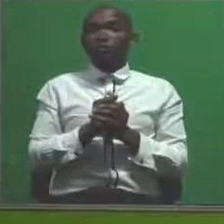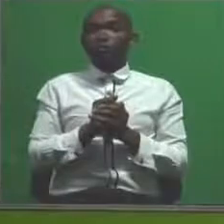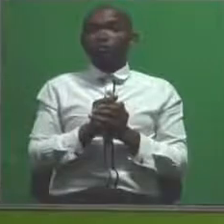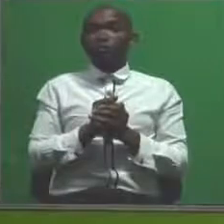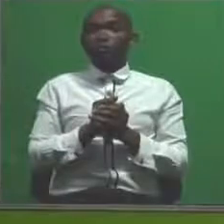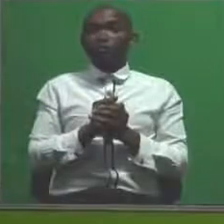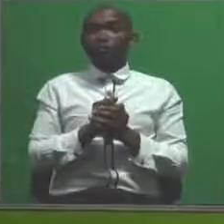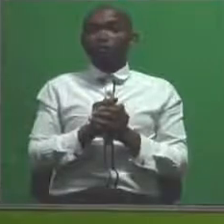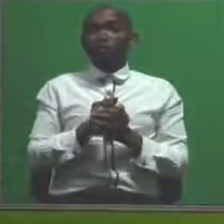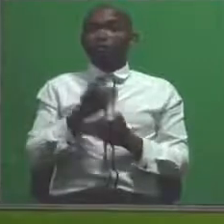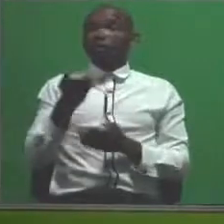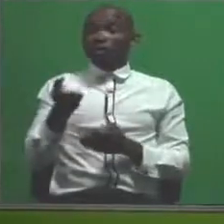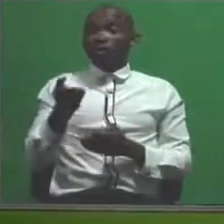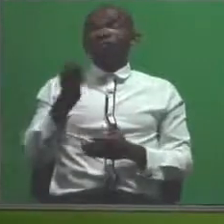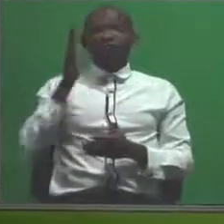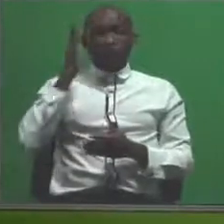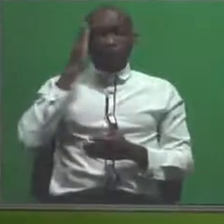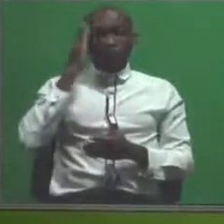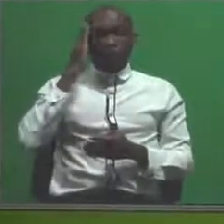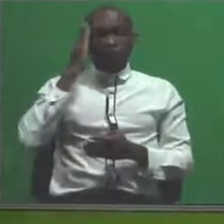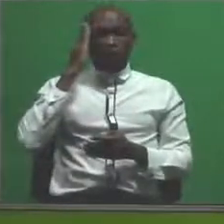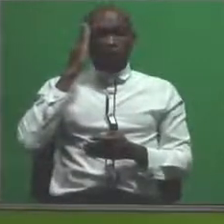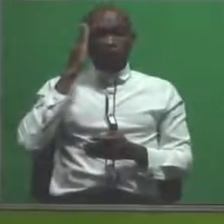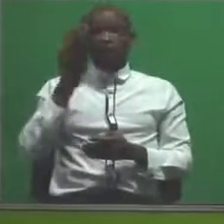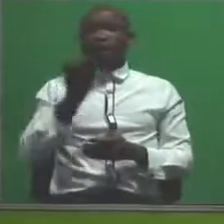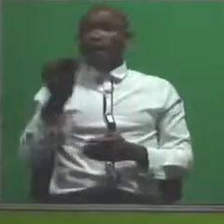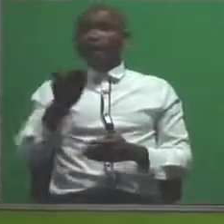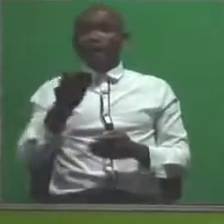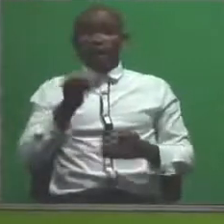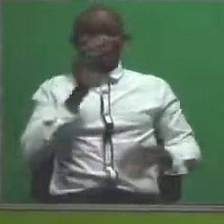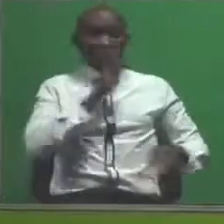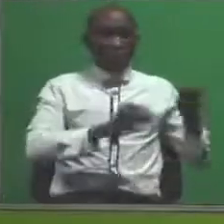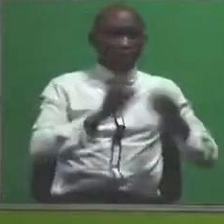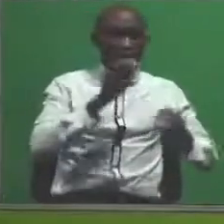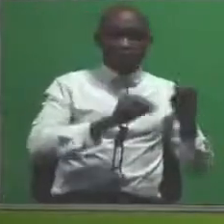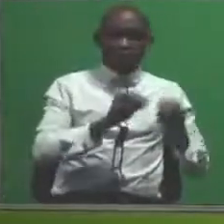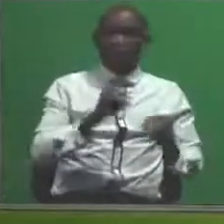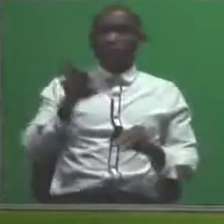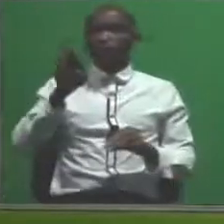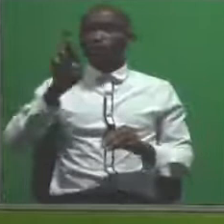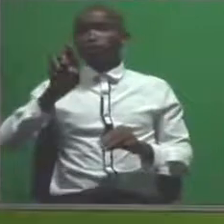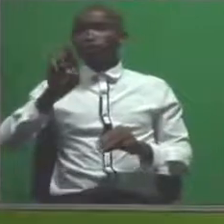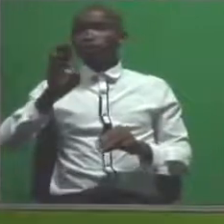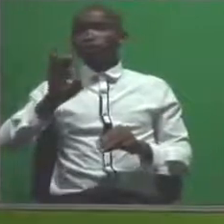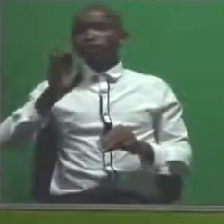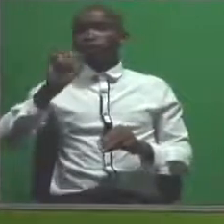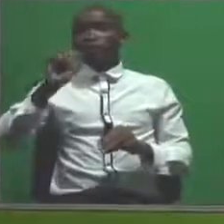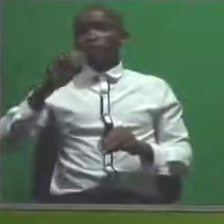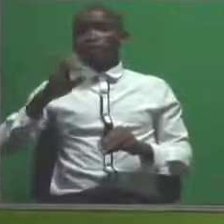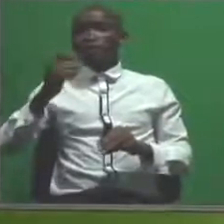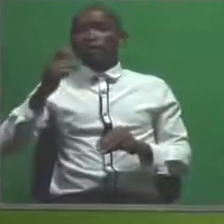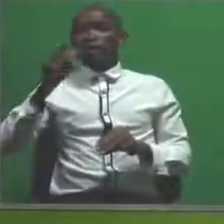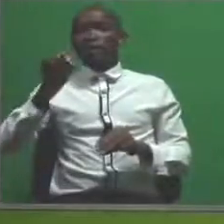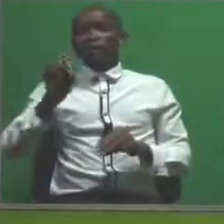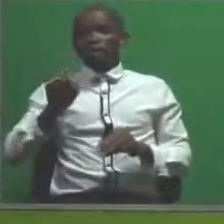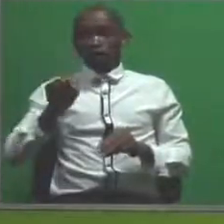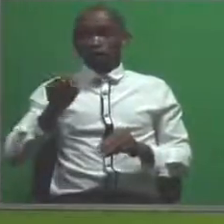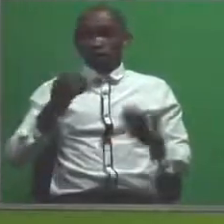Therefore, we know that before any chemical reaction to taking place, or before the reactant to react to give the